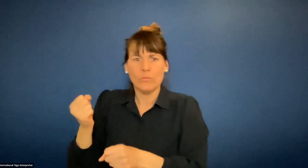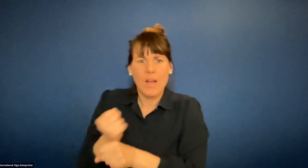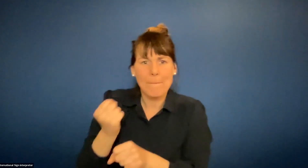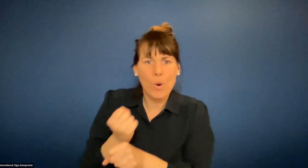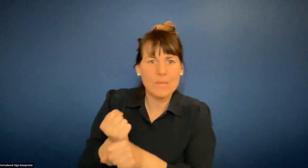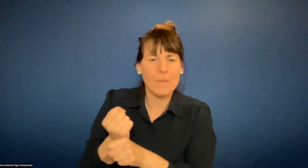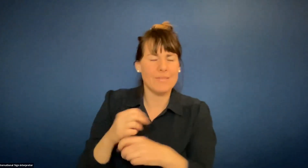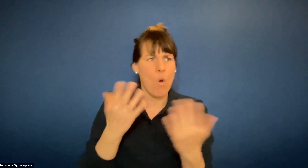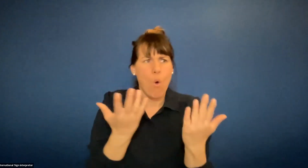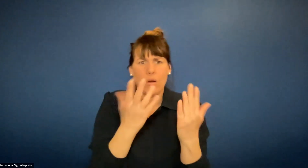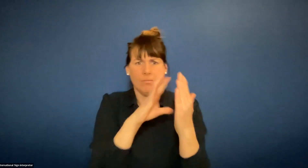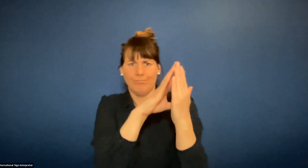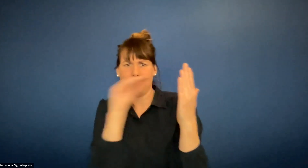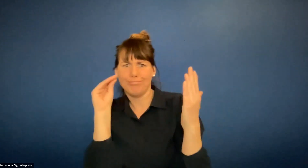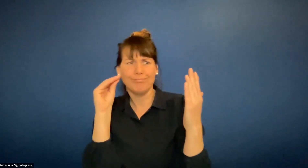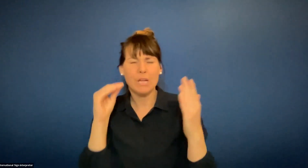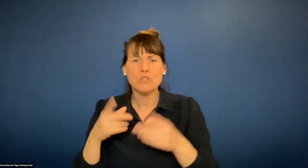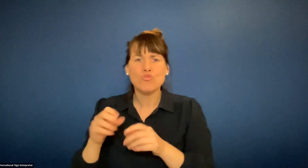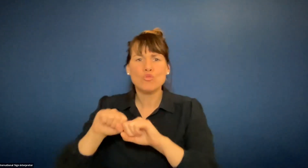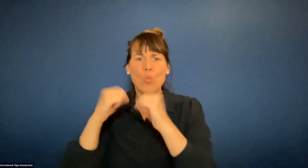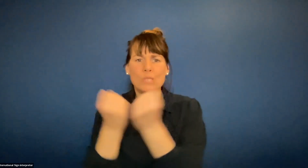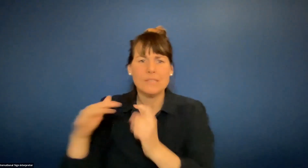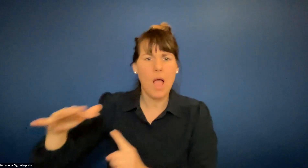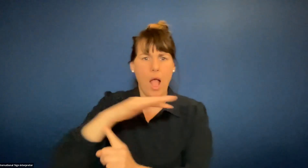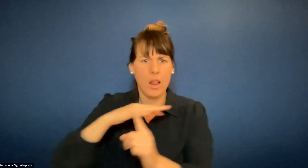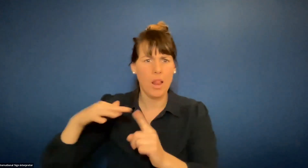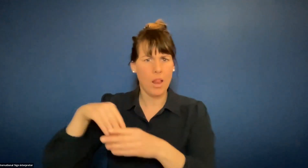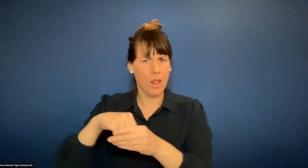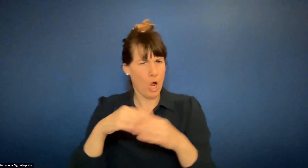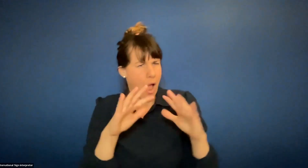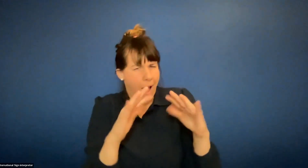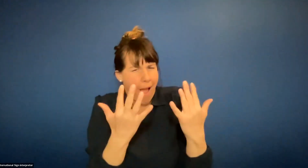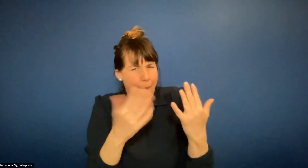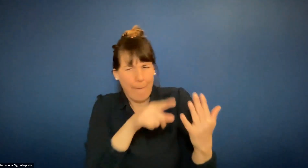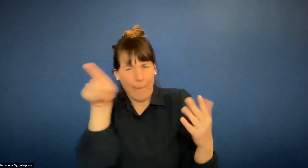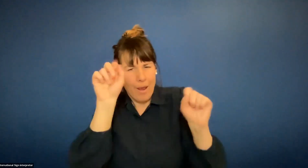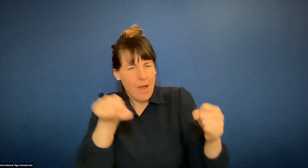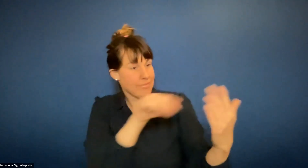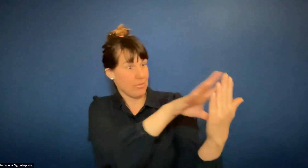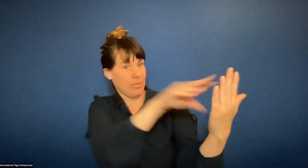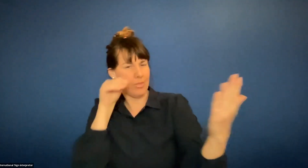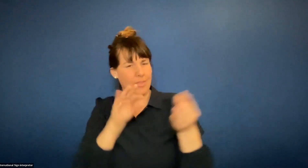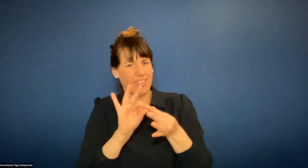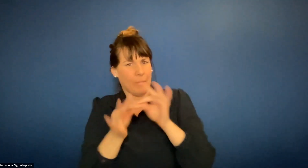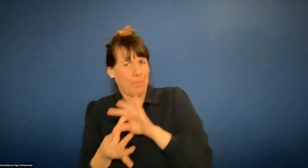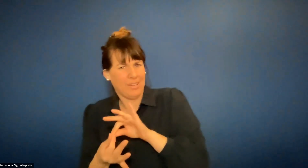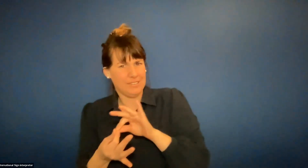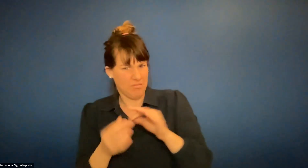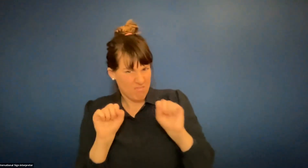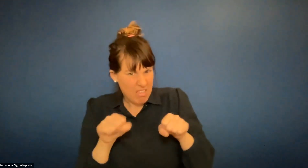mentioned in our presentation, the Department of Health organized a technical working group composed